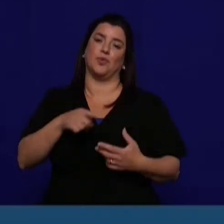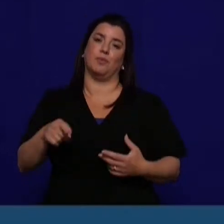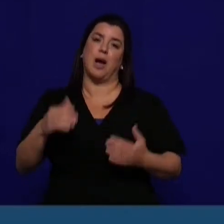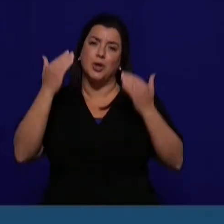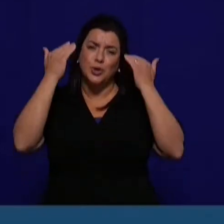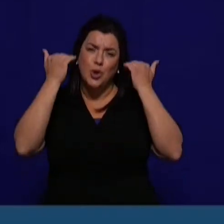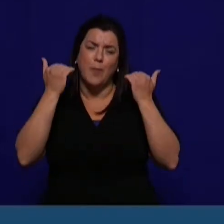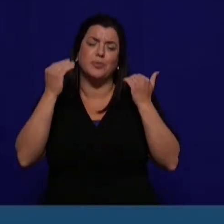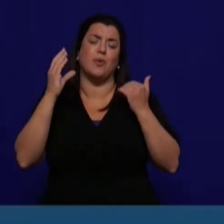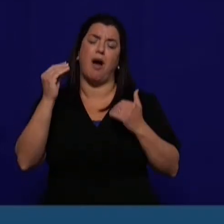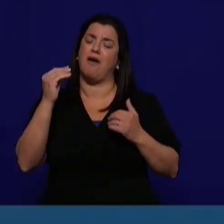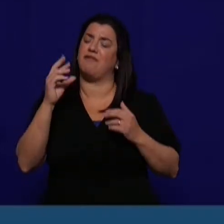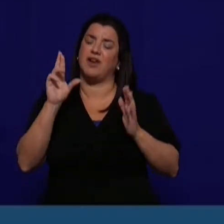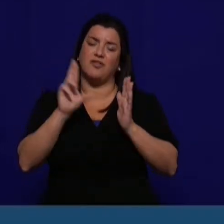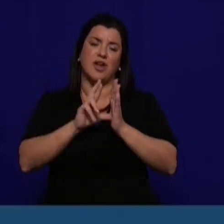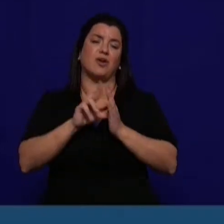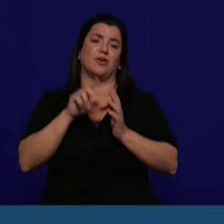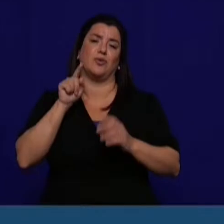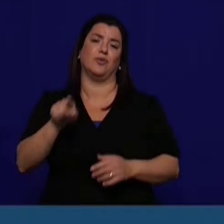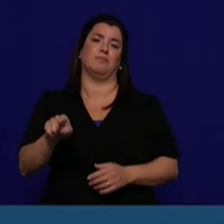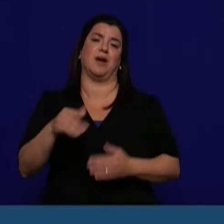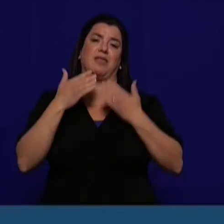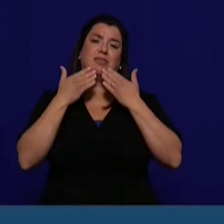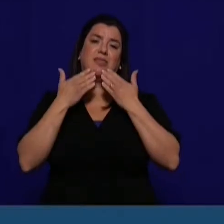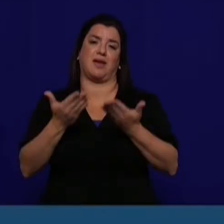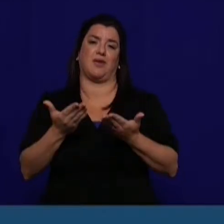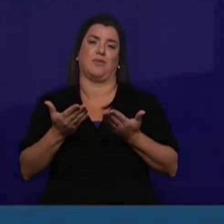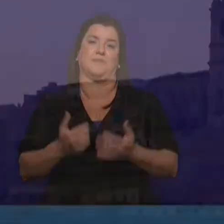dejjem segwew ukoll il-miżuri. Grazzi.